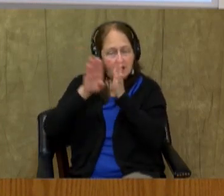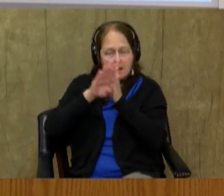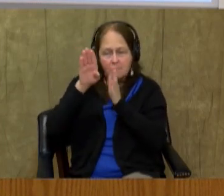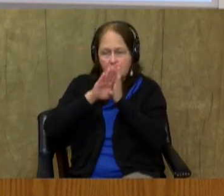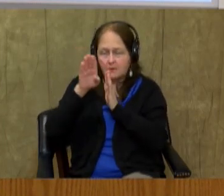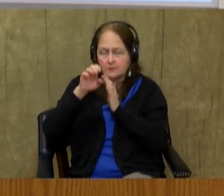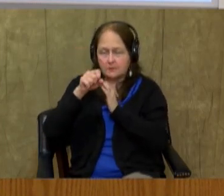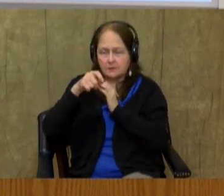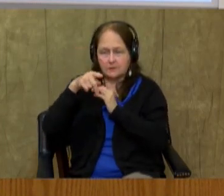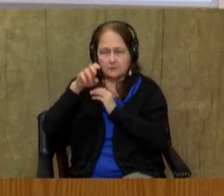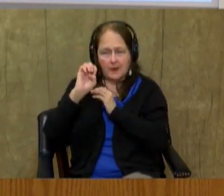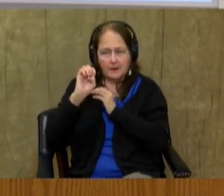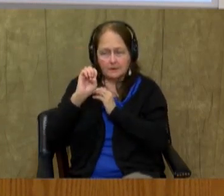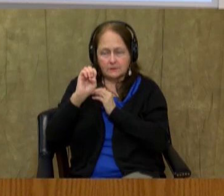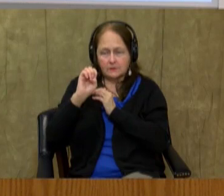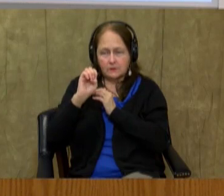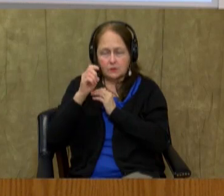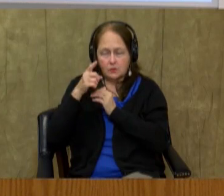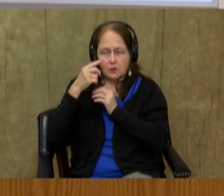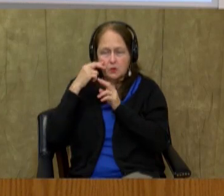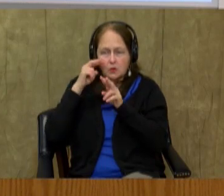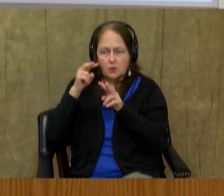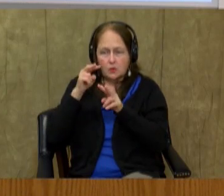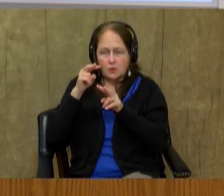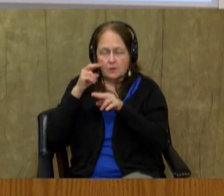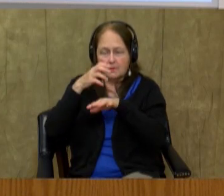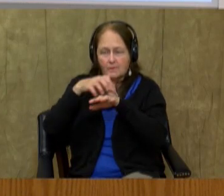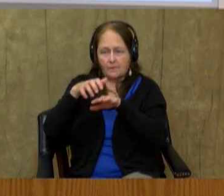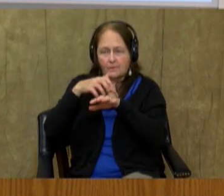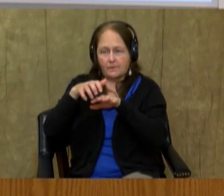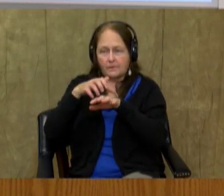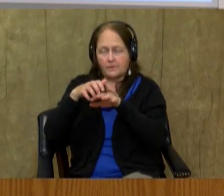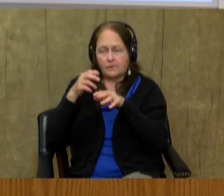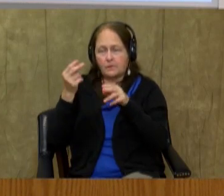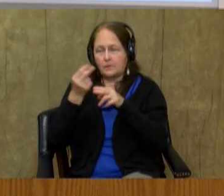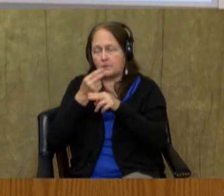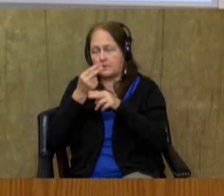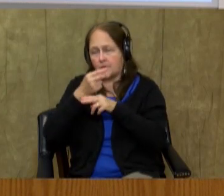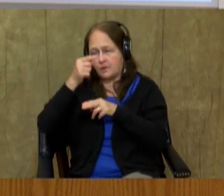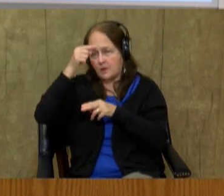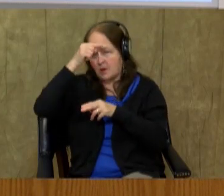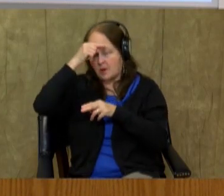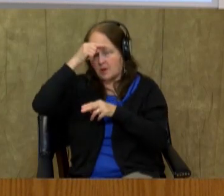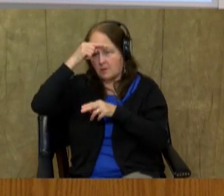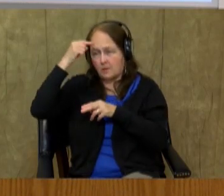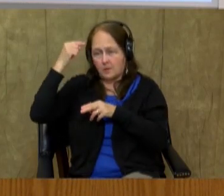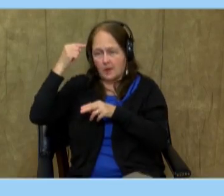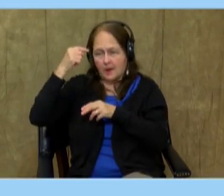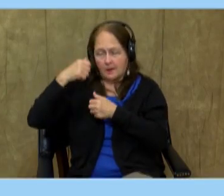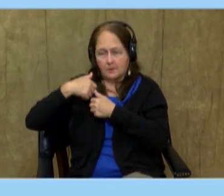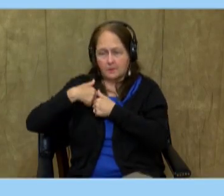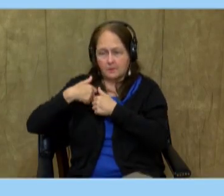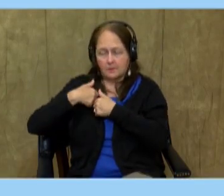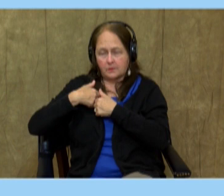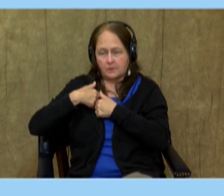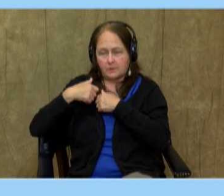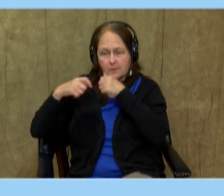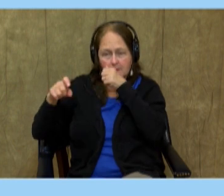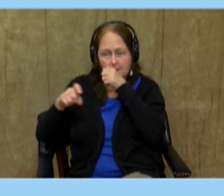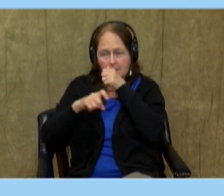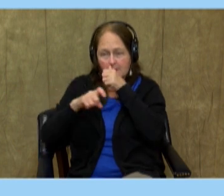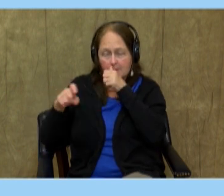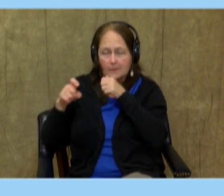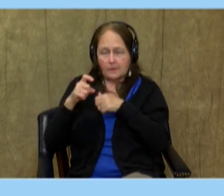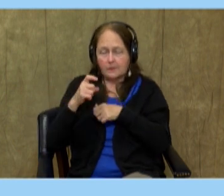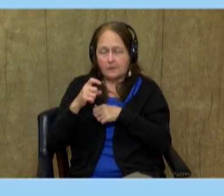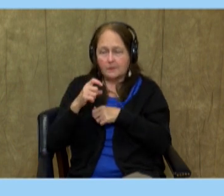space boot yet. If you look at their feet, they are totally wearing black military combat boots that are spray painted silver to